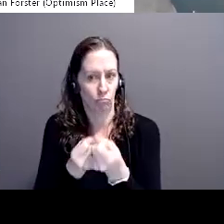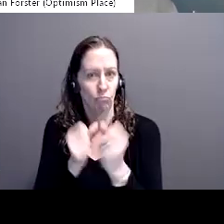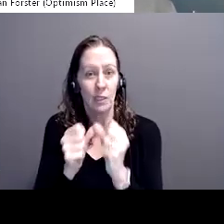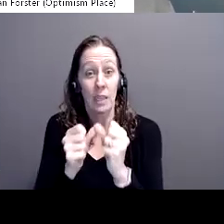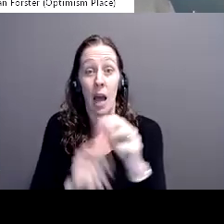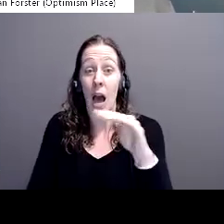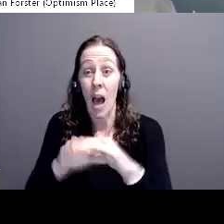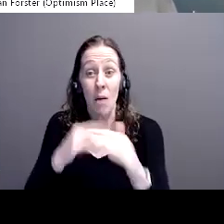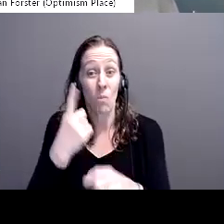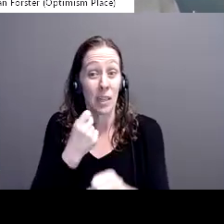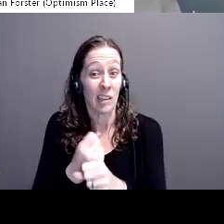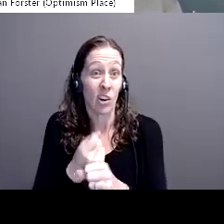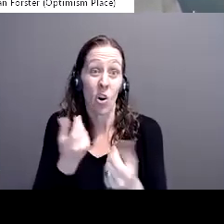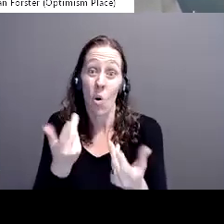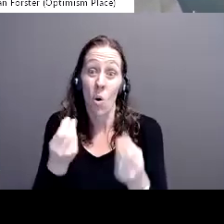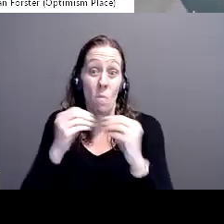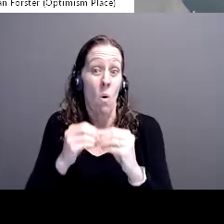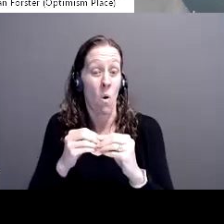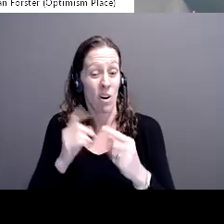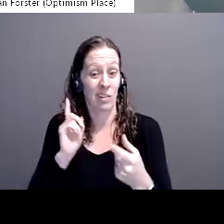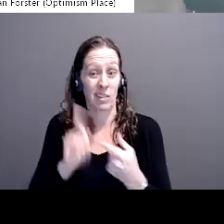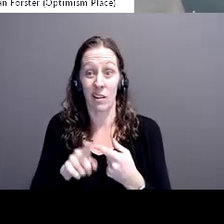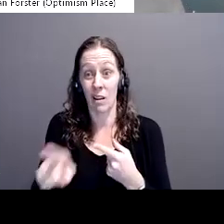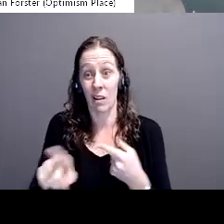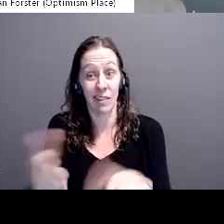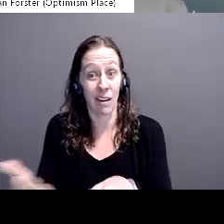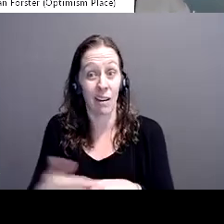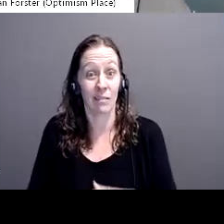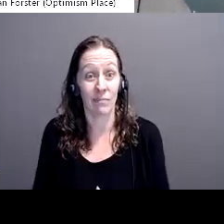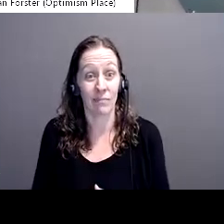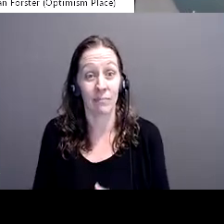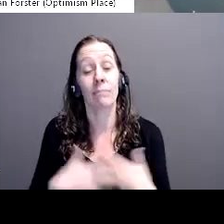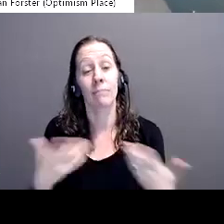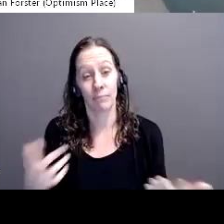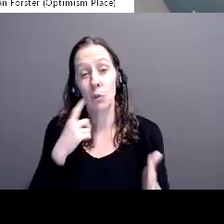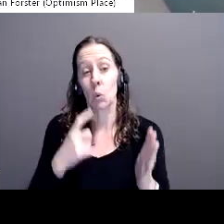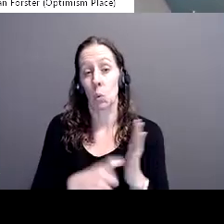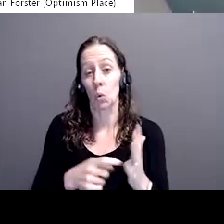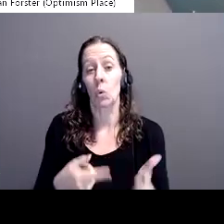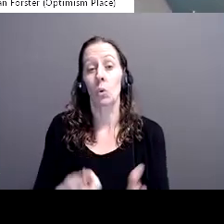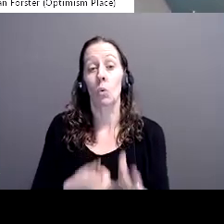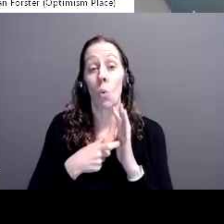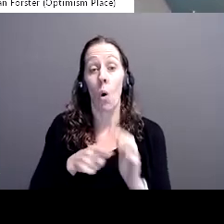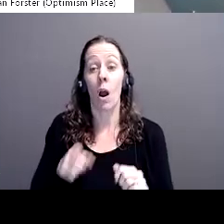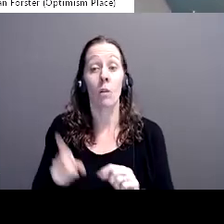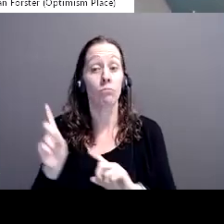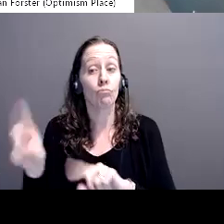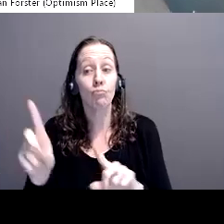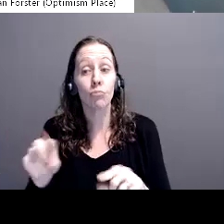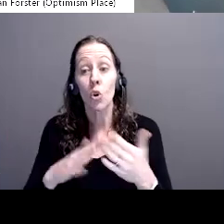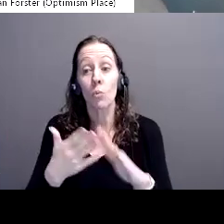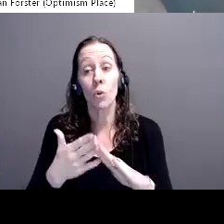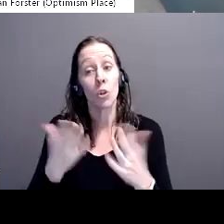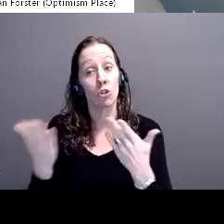her entire lifetime. We also have found there's a need for accompaniment to community-based services.